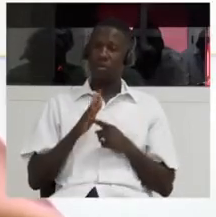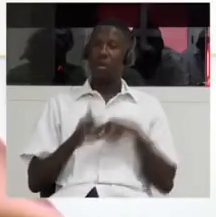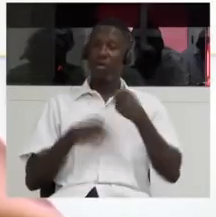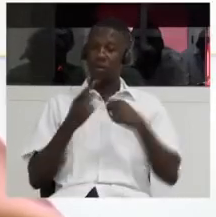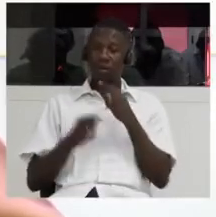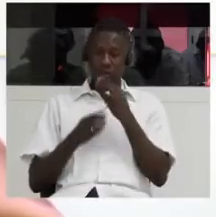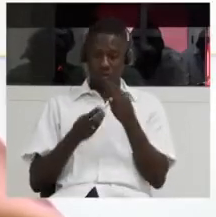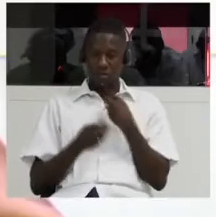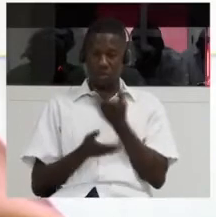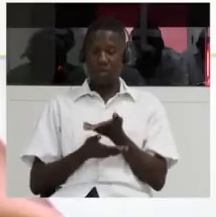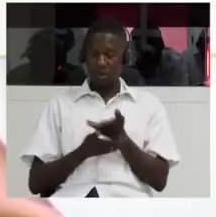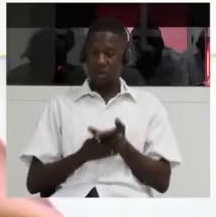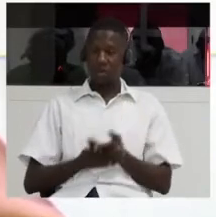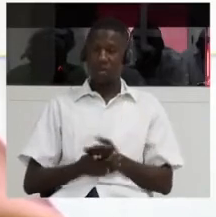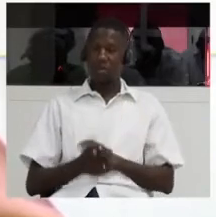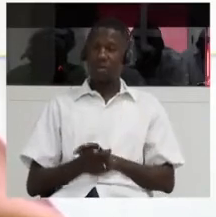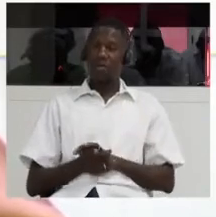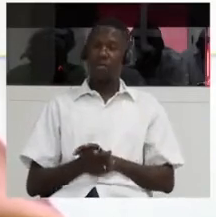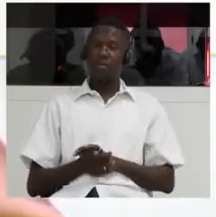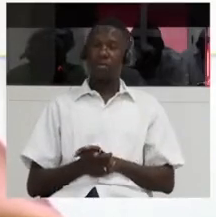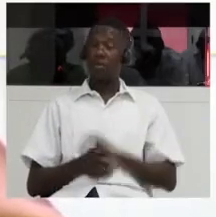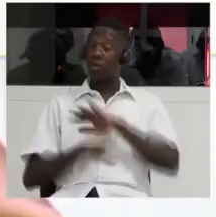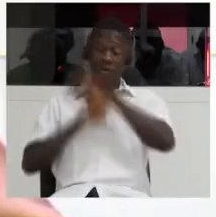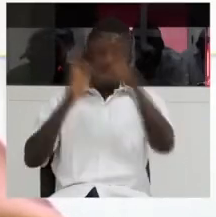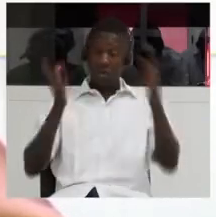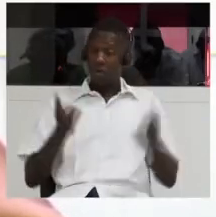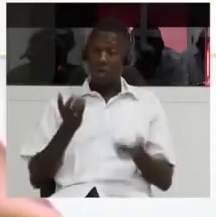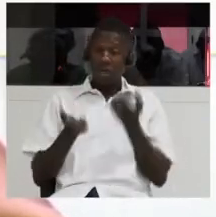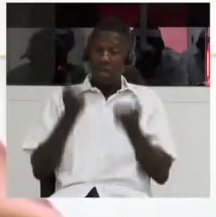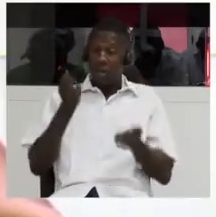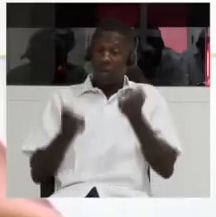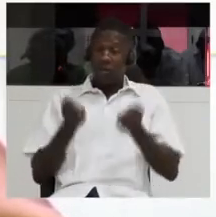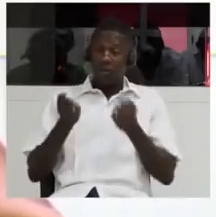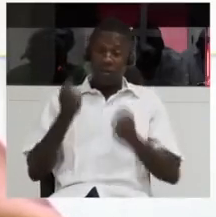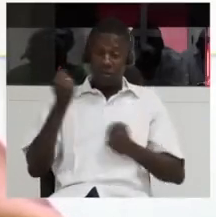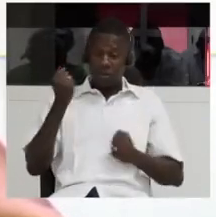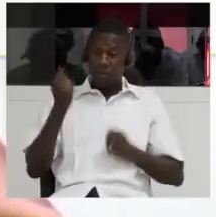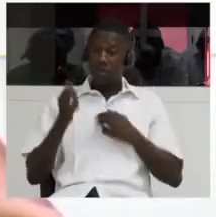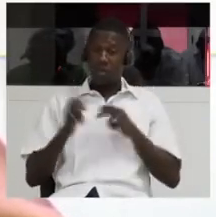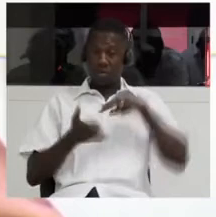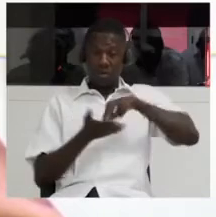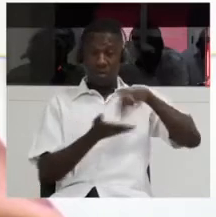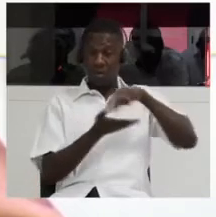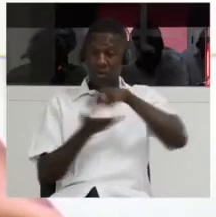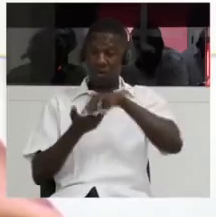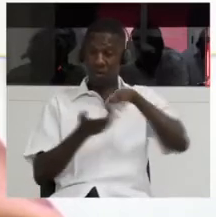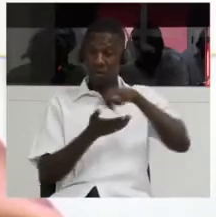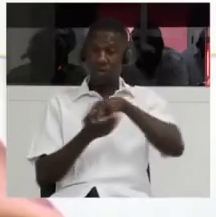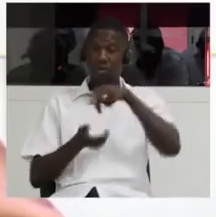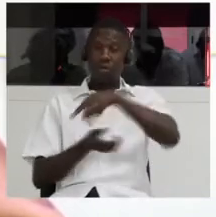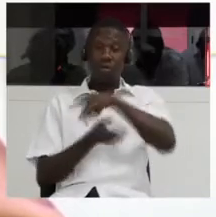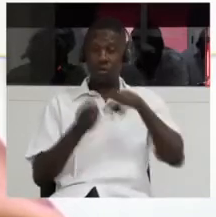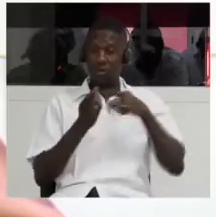this, all heavy weapons that were mounted on defensive positions, the ammunitions were